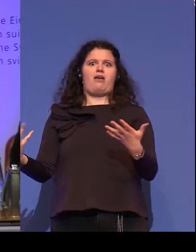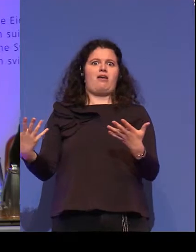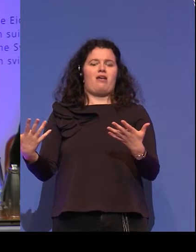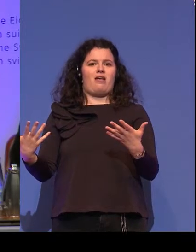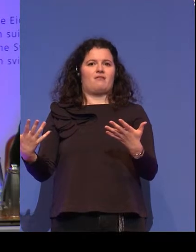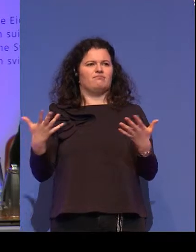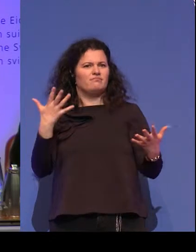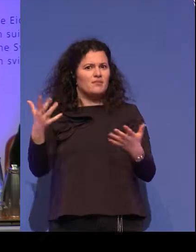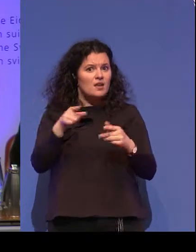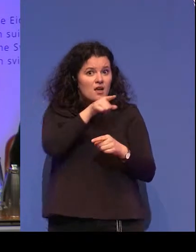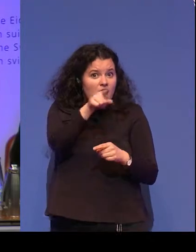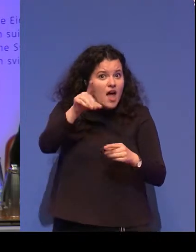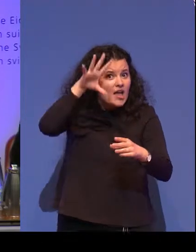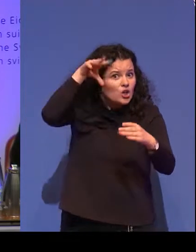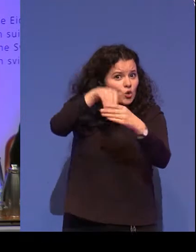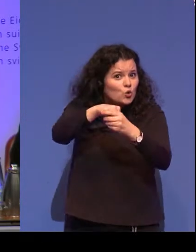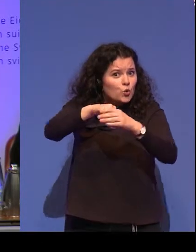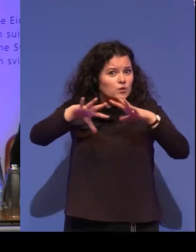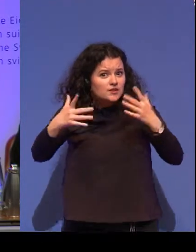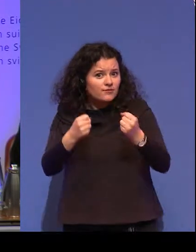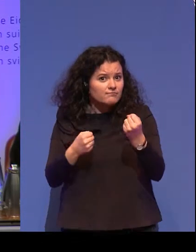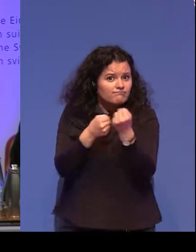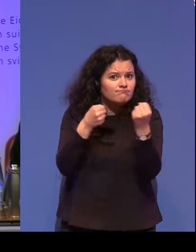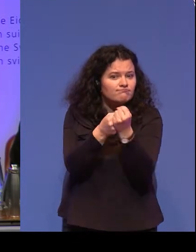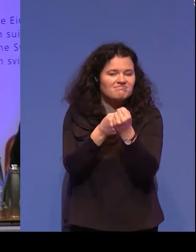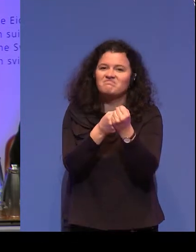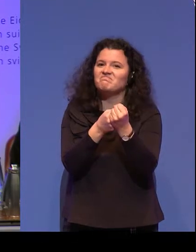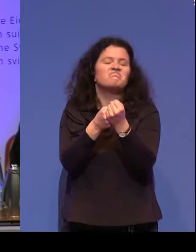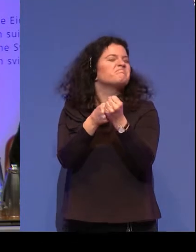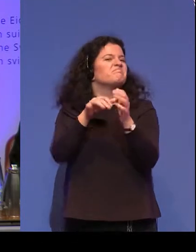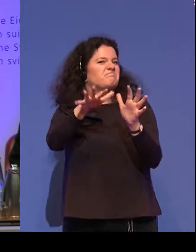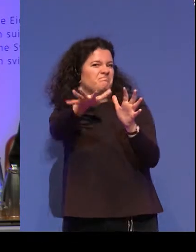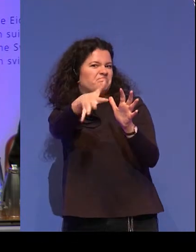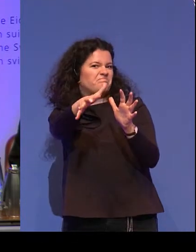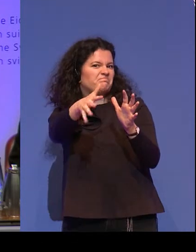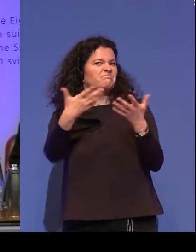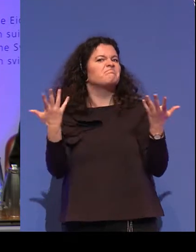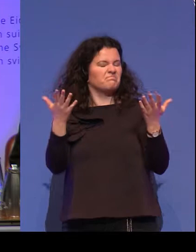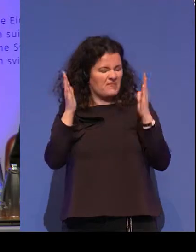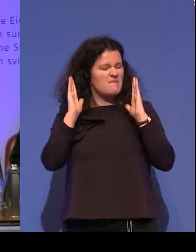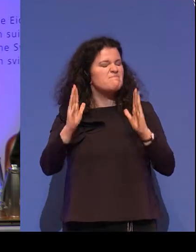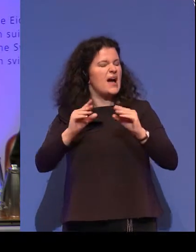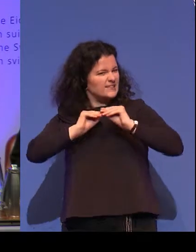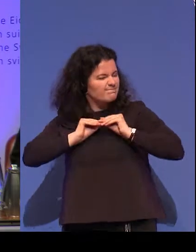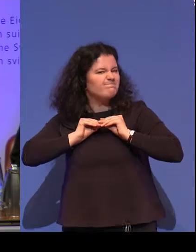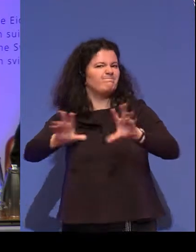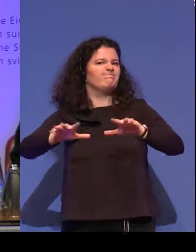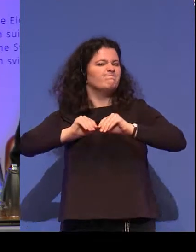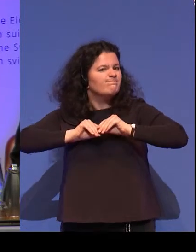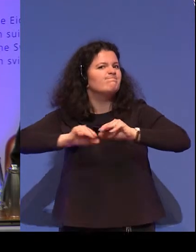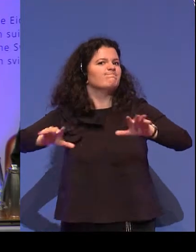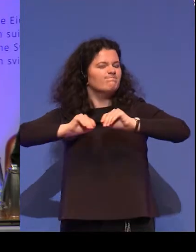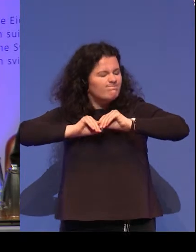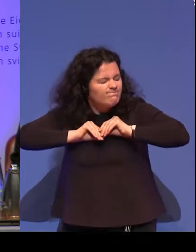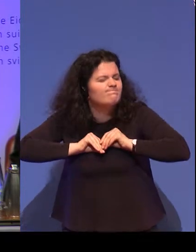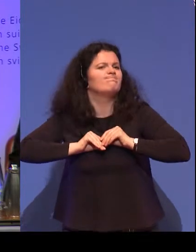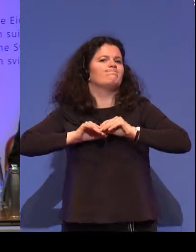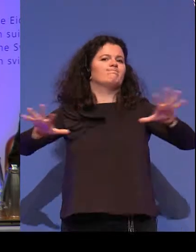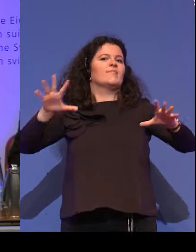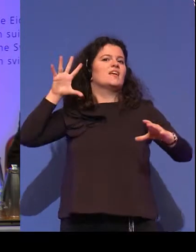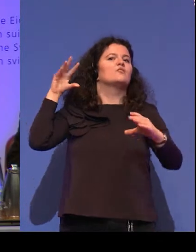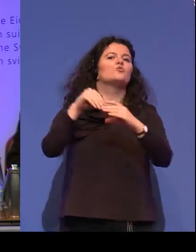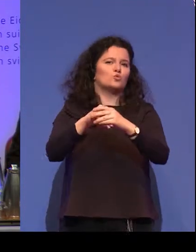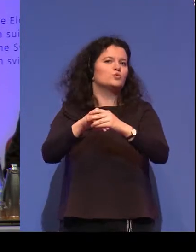not yet as widespread as they need to be, and they are not yet mainstreamed. We have to do a lot